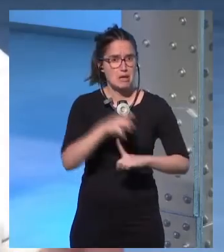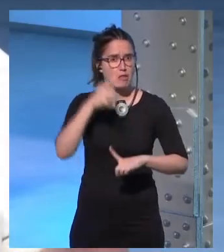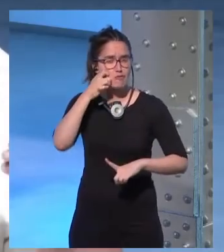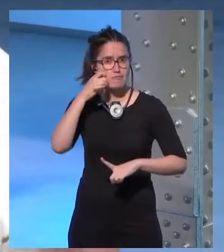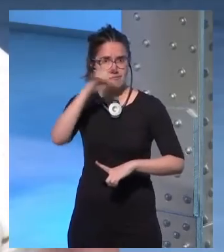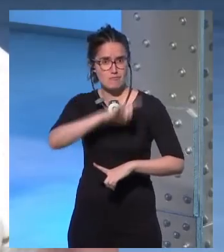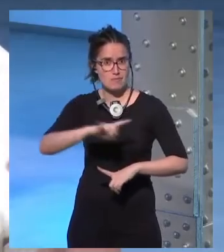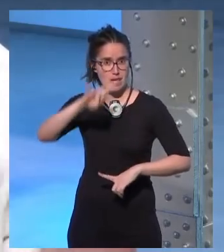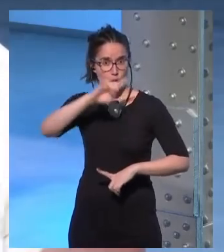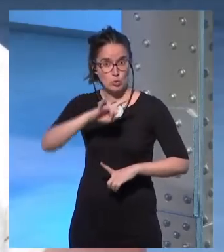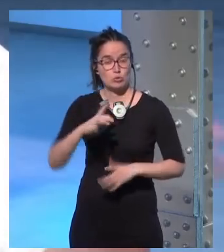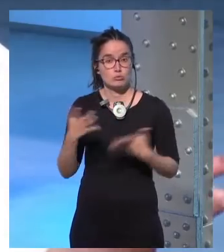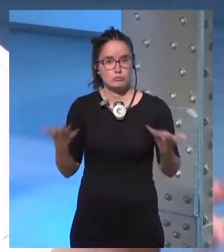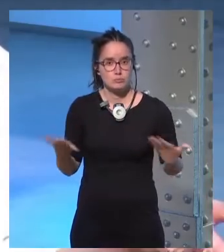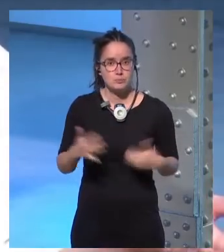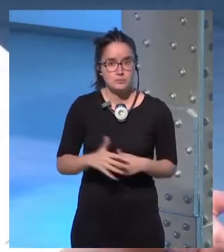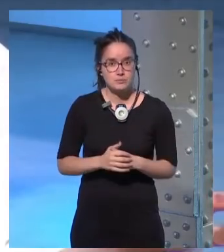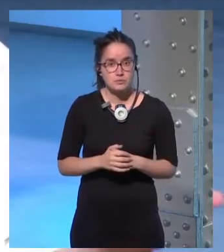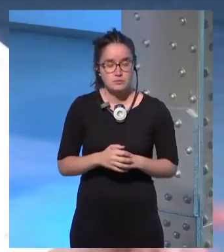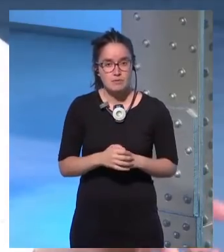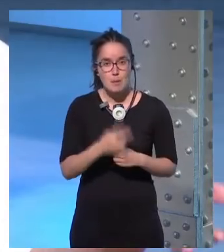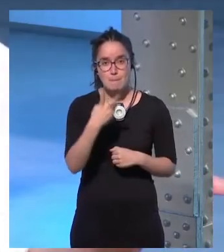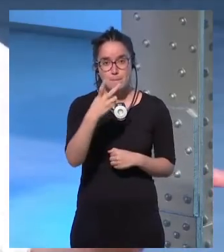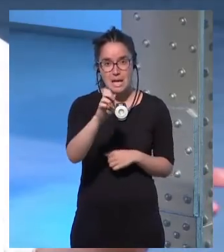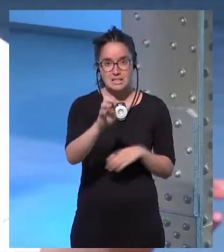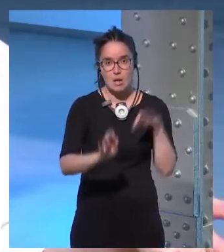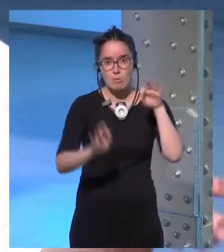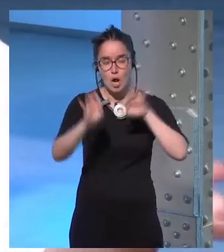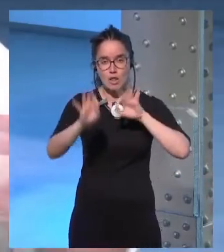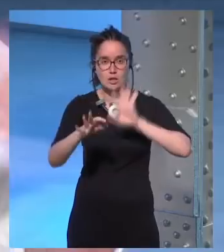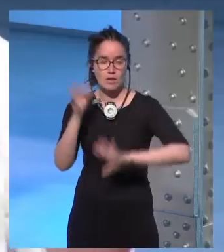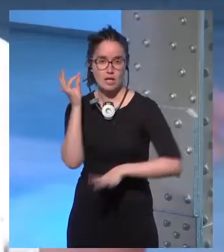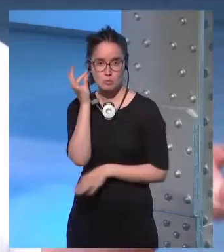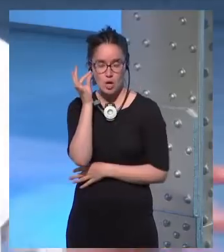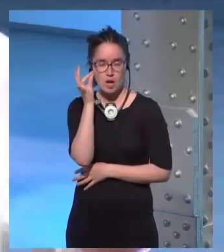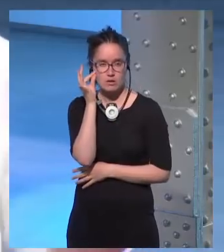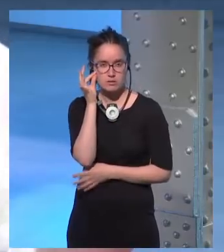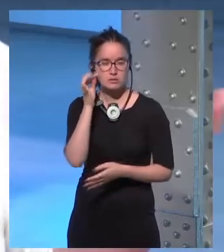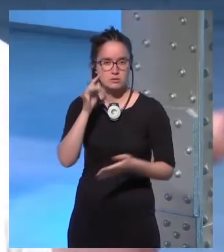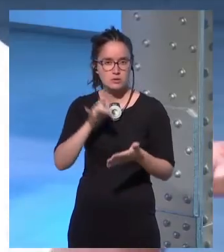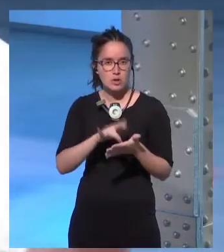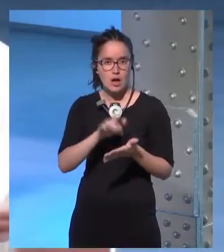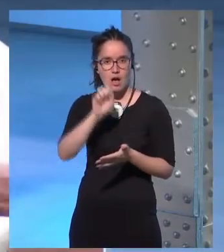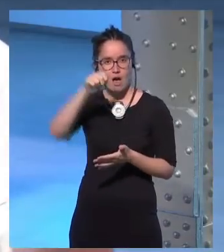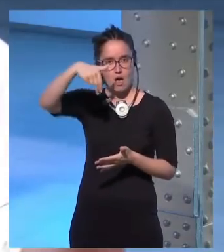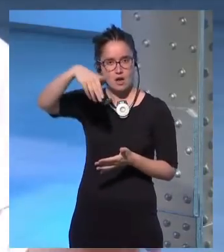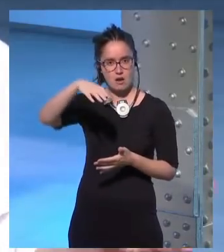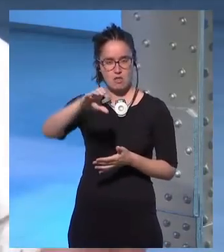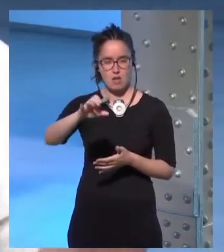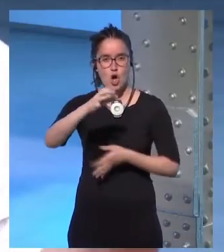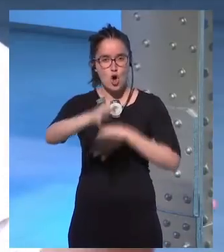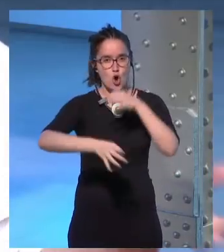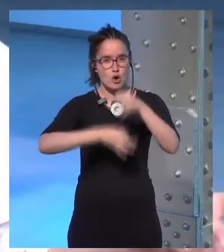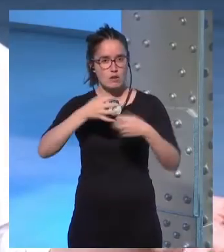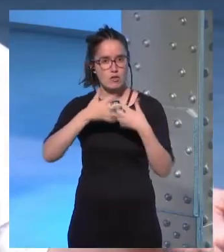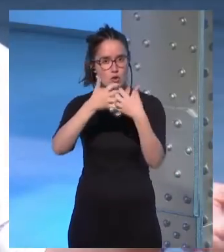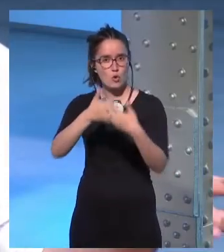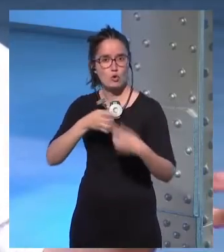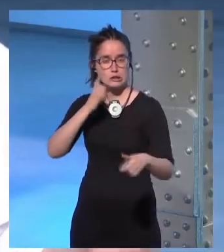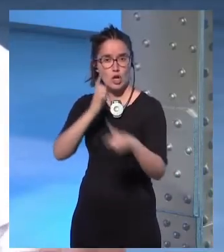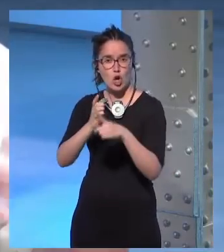militant wing of the ANC, 20% was women. And I thought, and then I looked at other guerrilla armies, and they said, yeah, 20 to 30%, especially